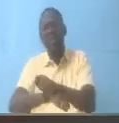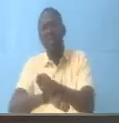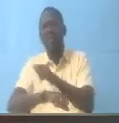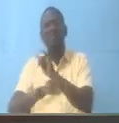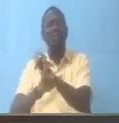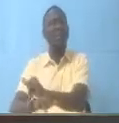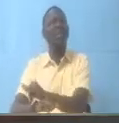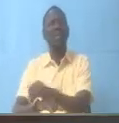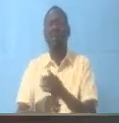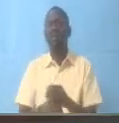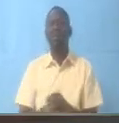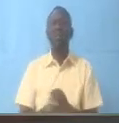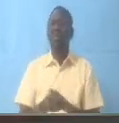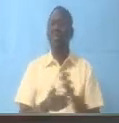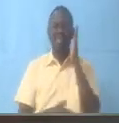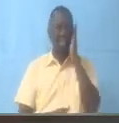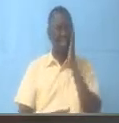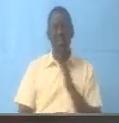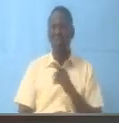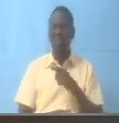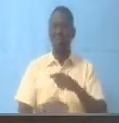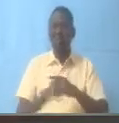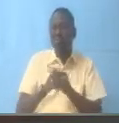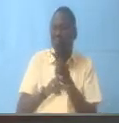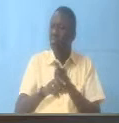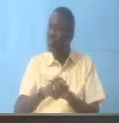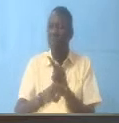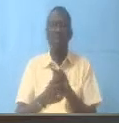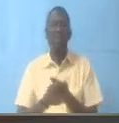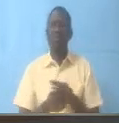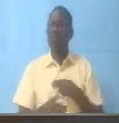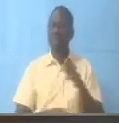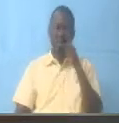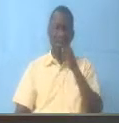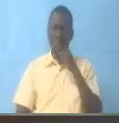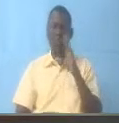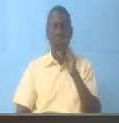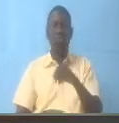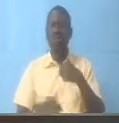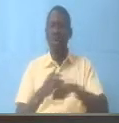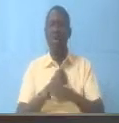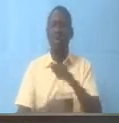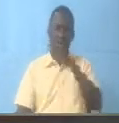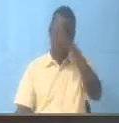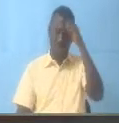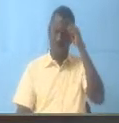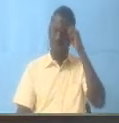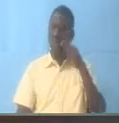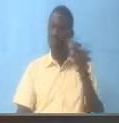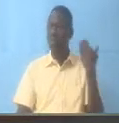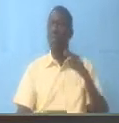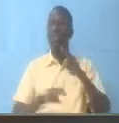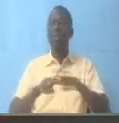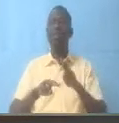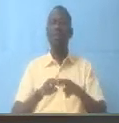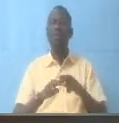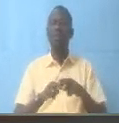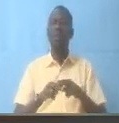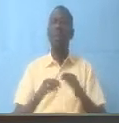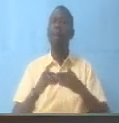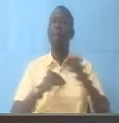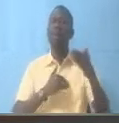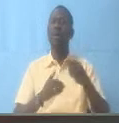tried to do our job, and I think we sat mostly in court number 1 in the High Court at Independence Drive in